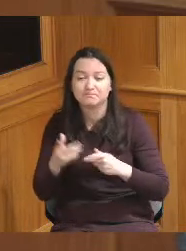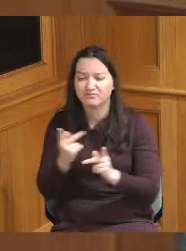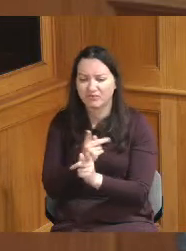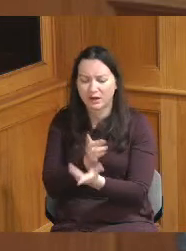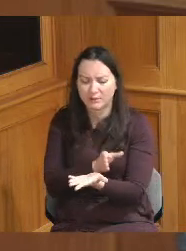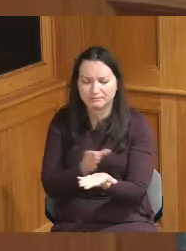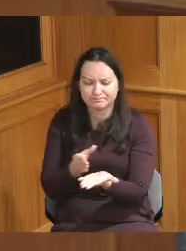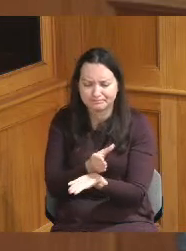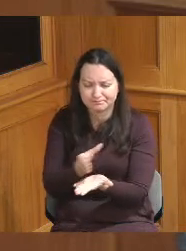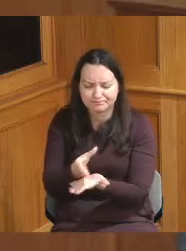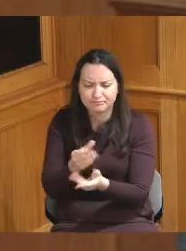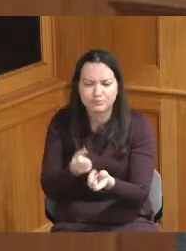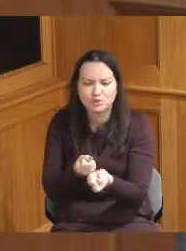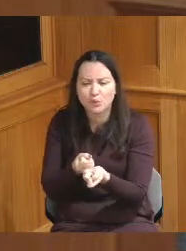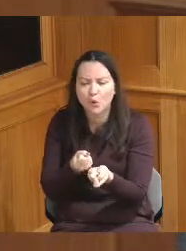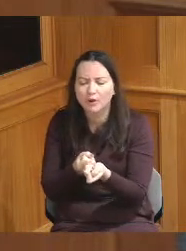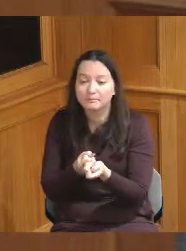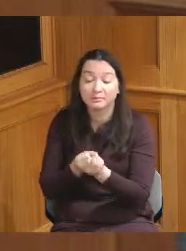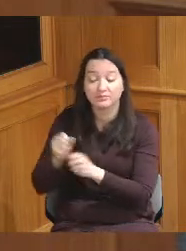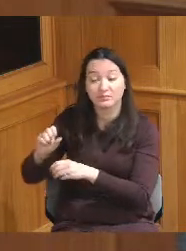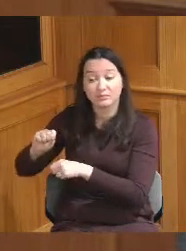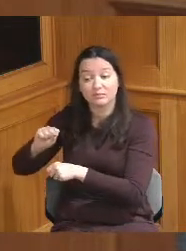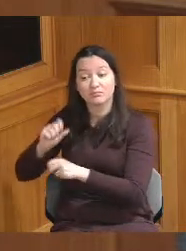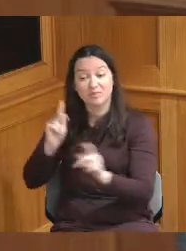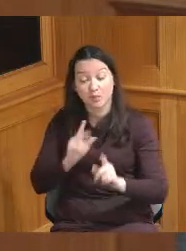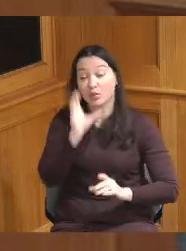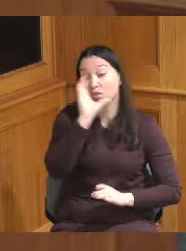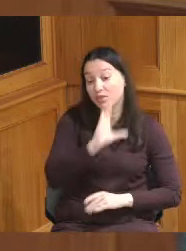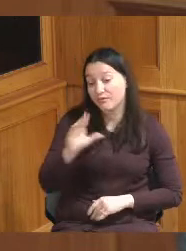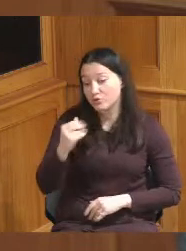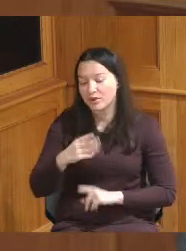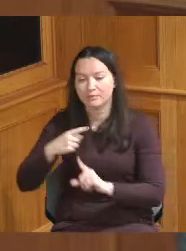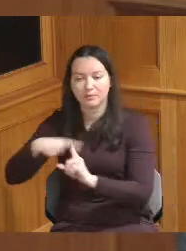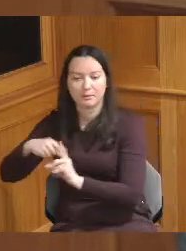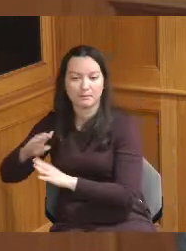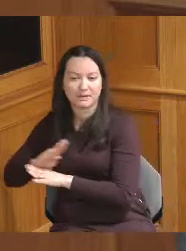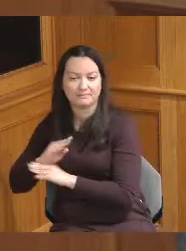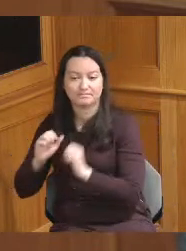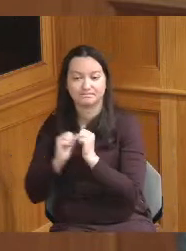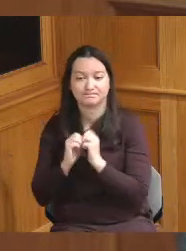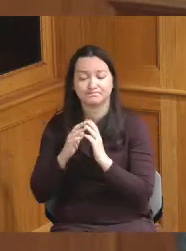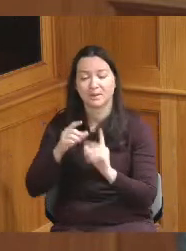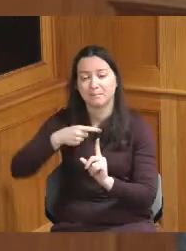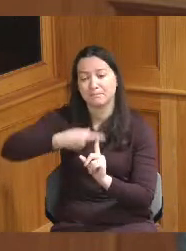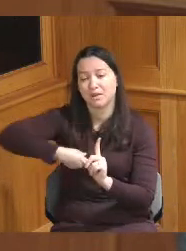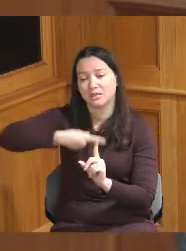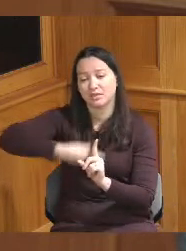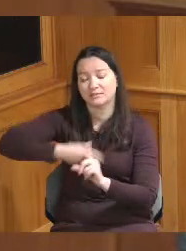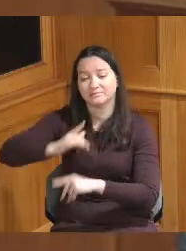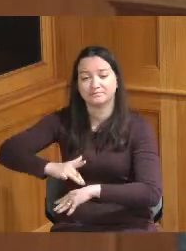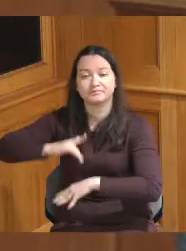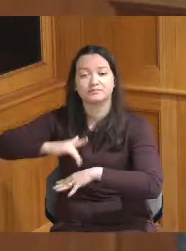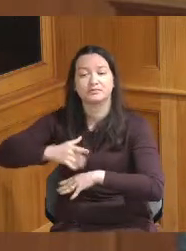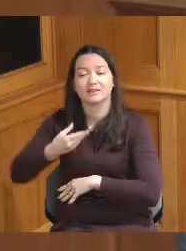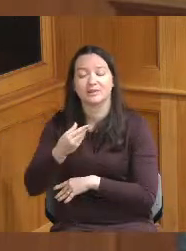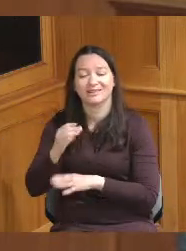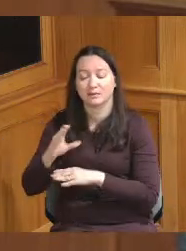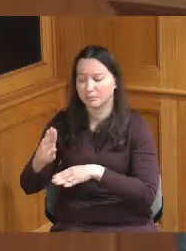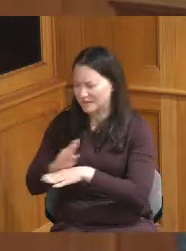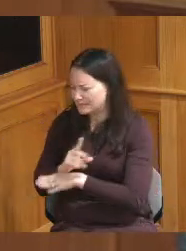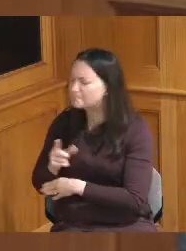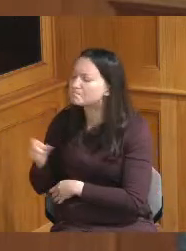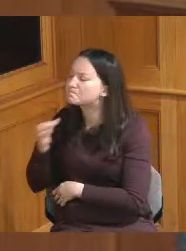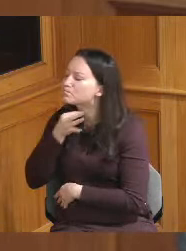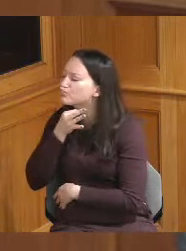navigational support to job seekers and businesses. And they will also launch monthly visits to Hamilton County businesses to learn